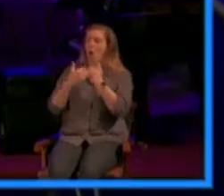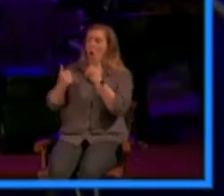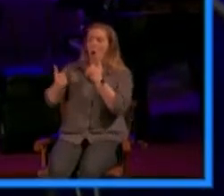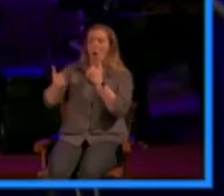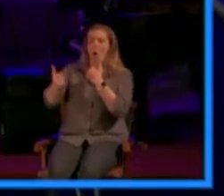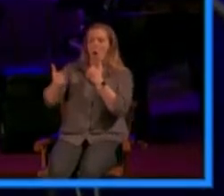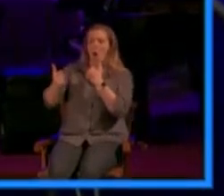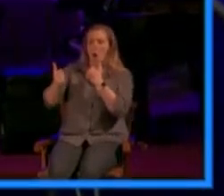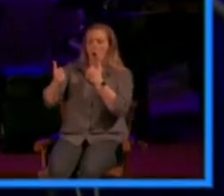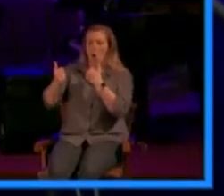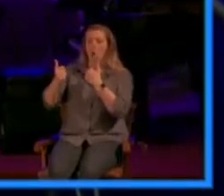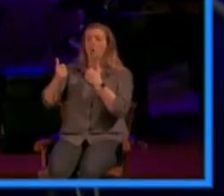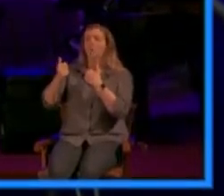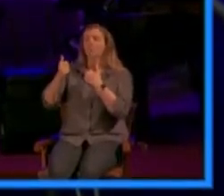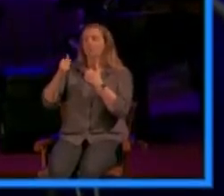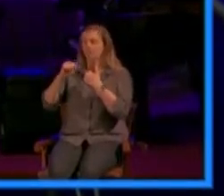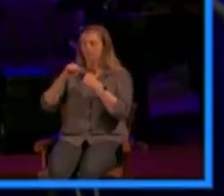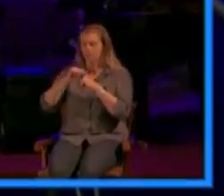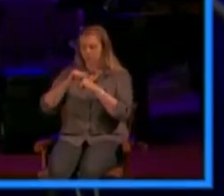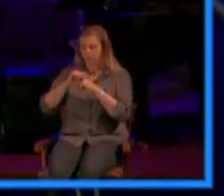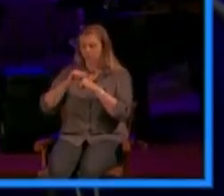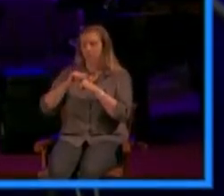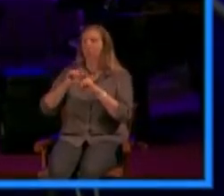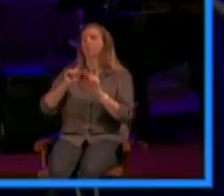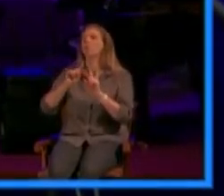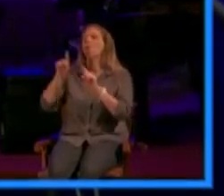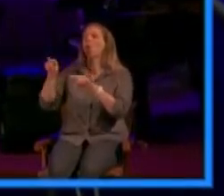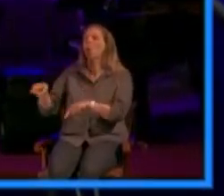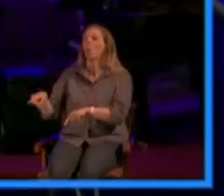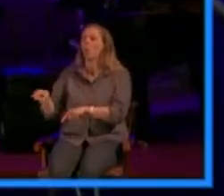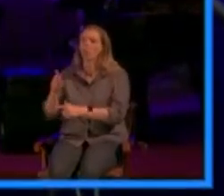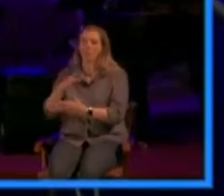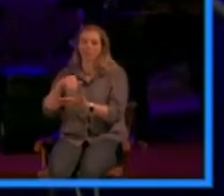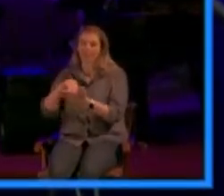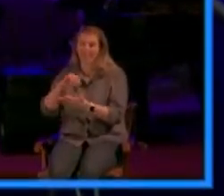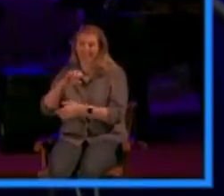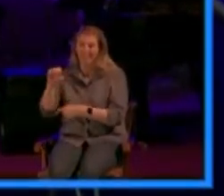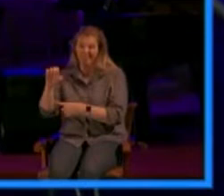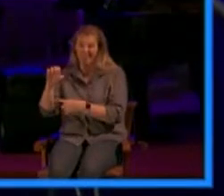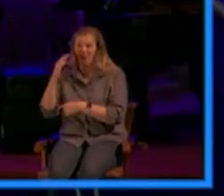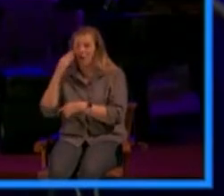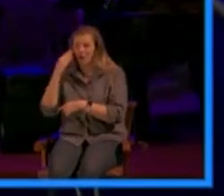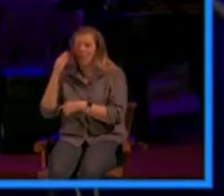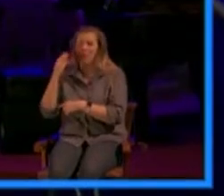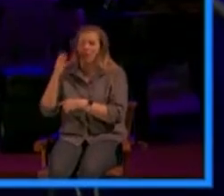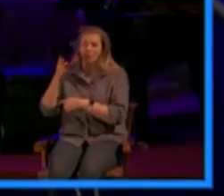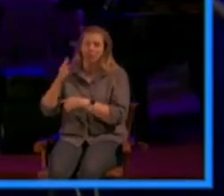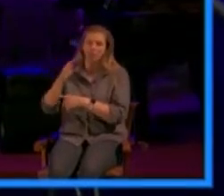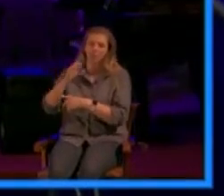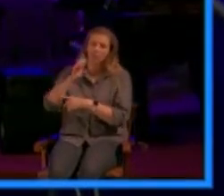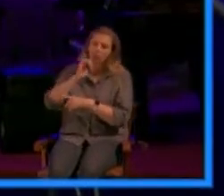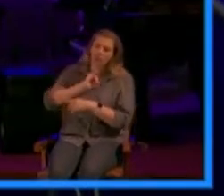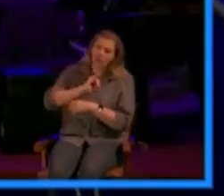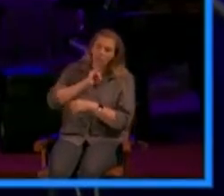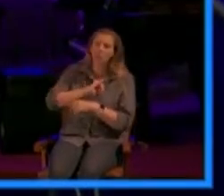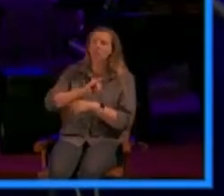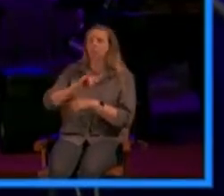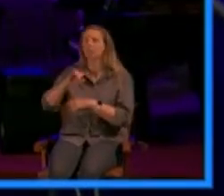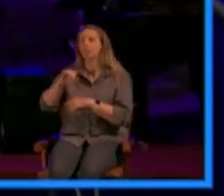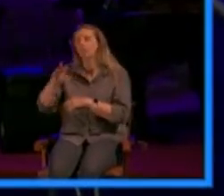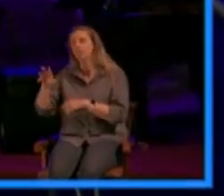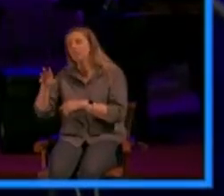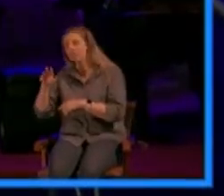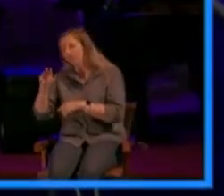humanitarian way and to go over into the Middle Eastern areas of the world and begin to serve as a relief worker. And she was